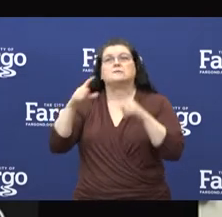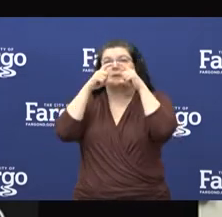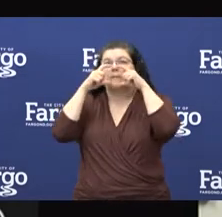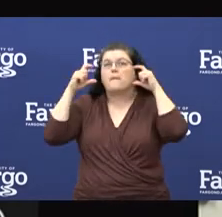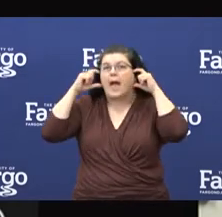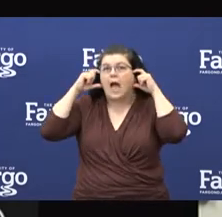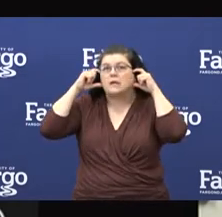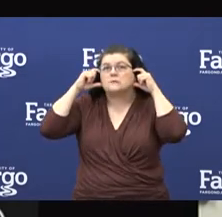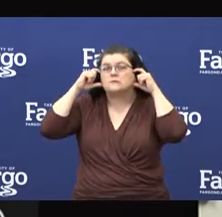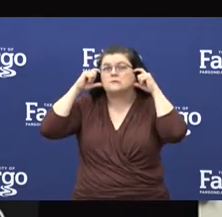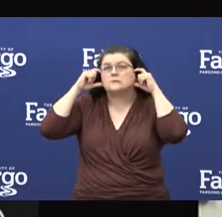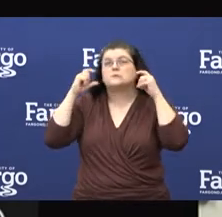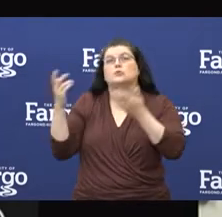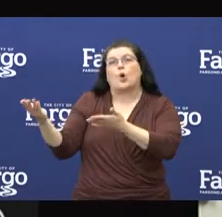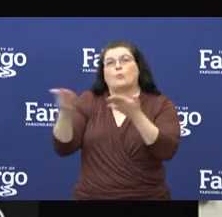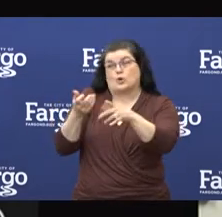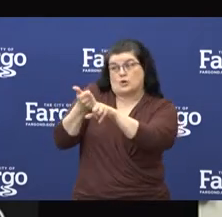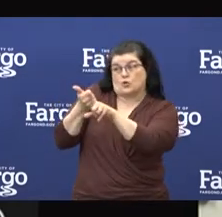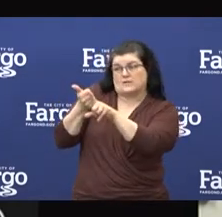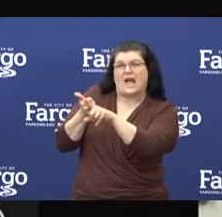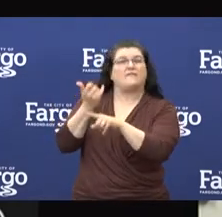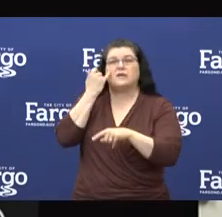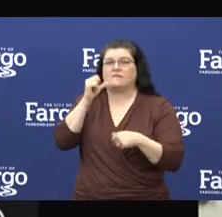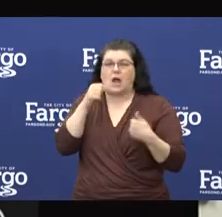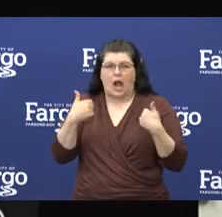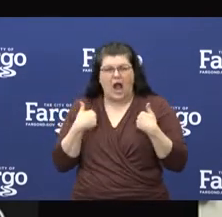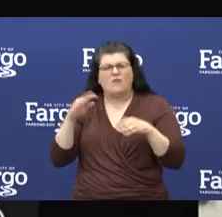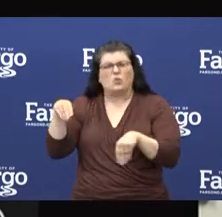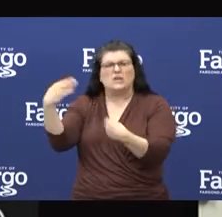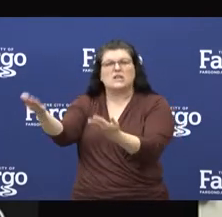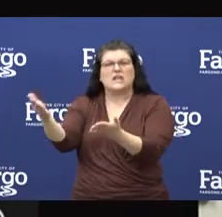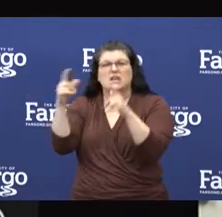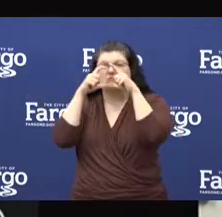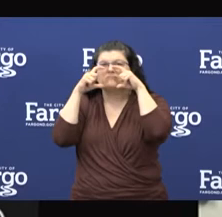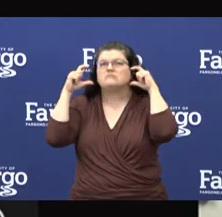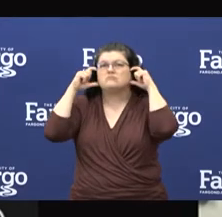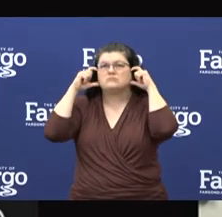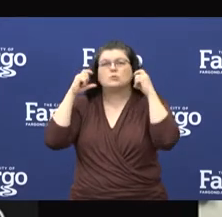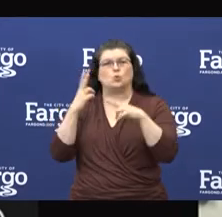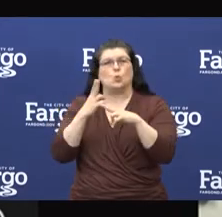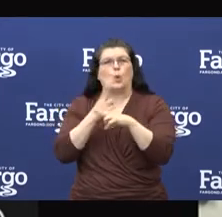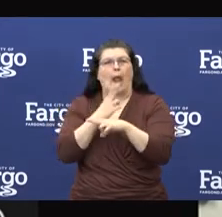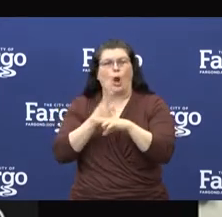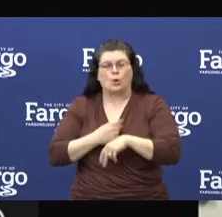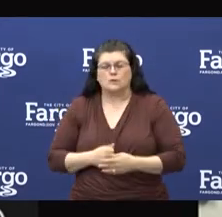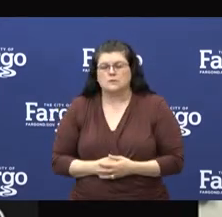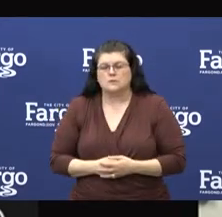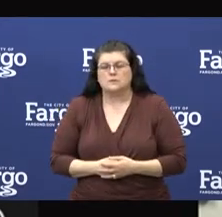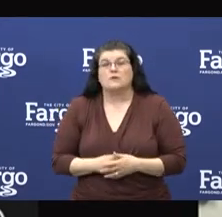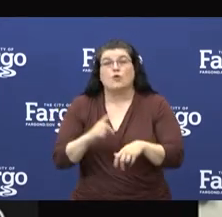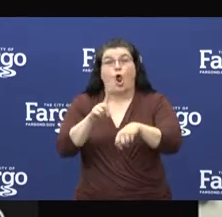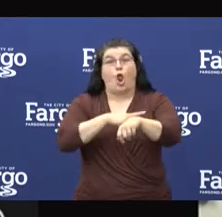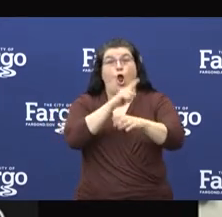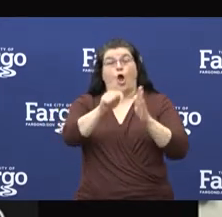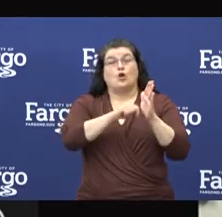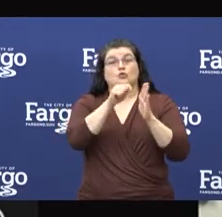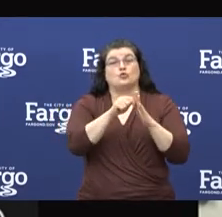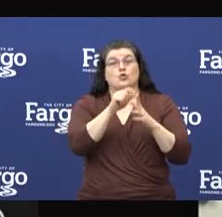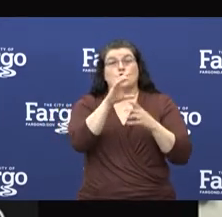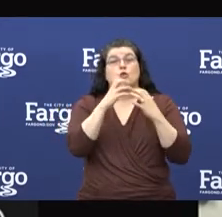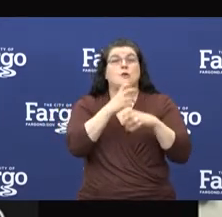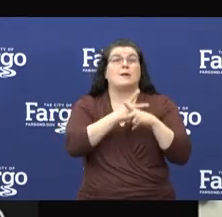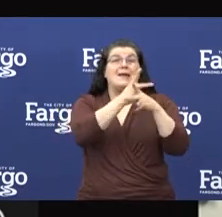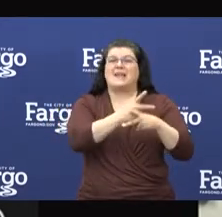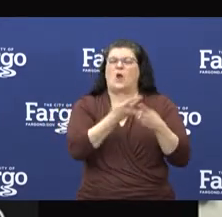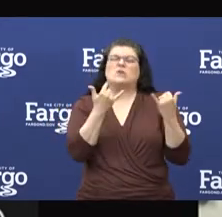mask. If not bringing a mask, they'll be provided one while they're in the facility. Our long-term care facilities remain